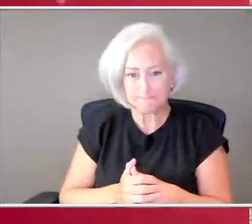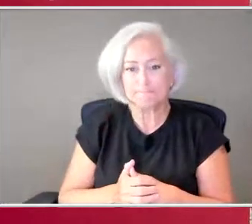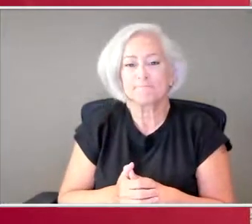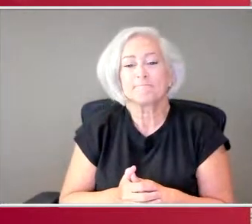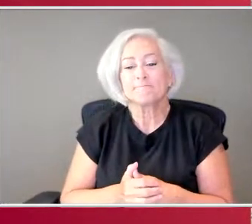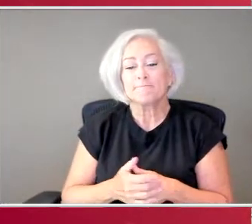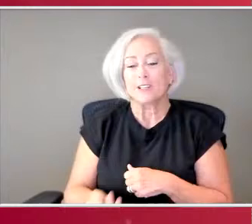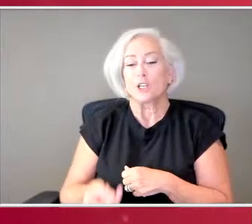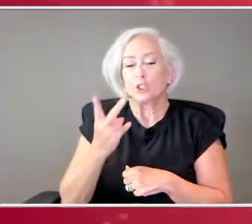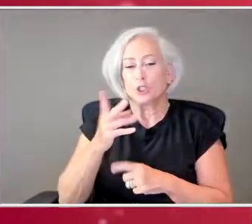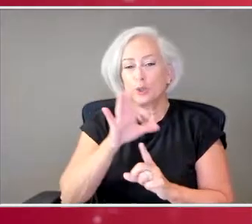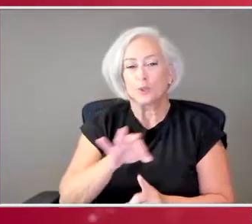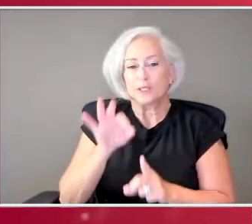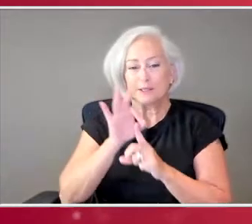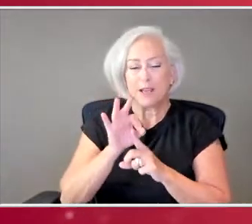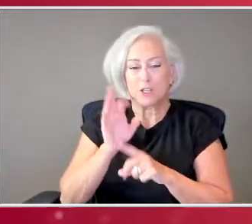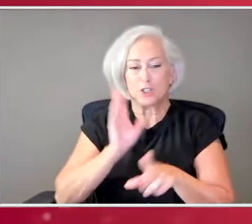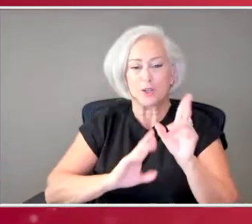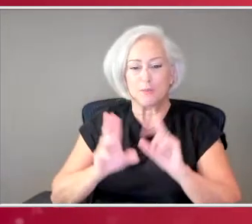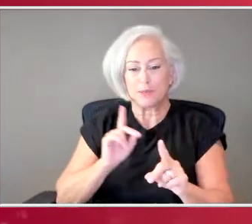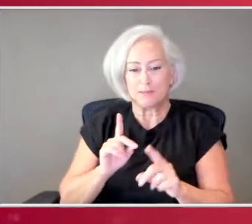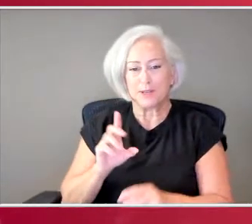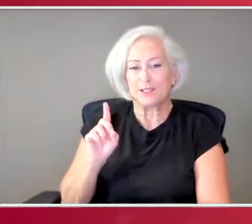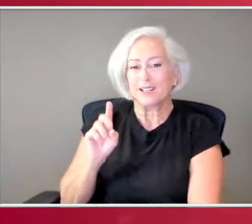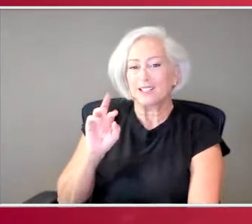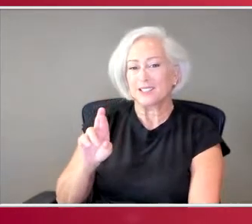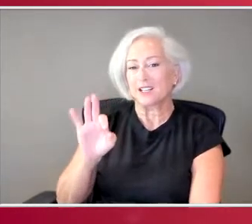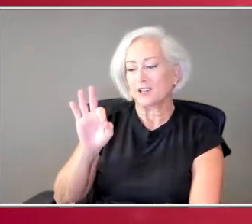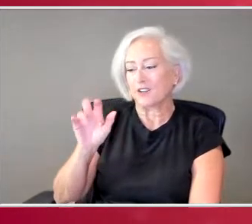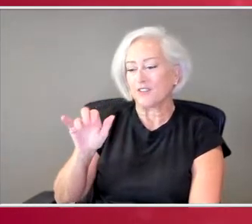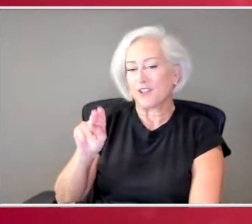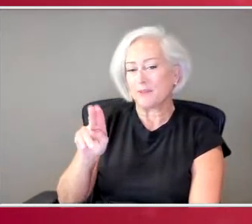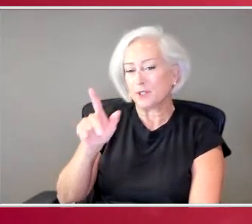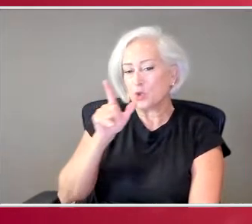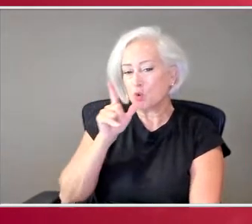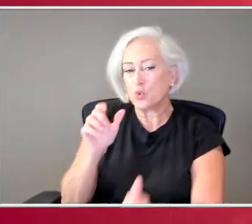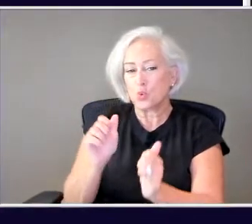this picture. Dr. Fabian, who are those people with the goat?